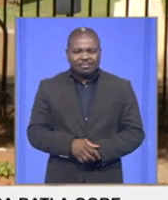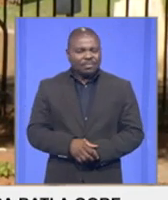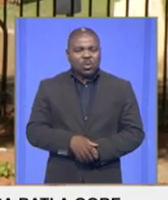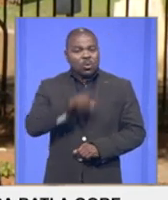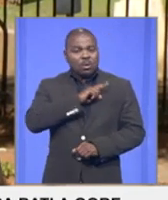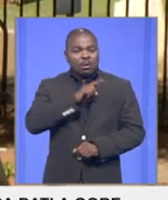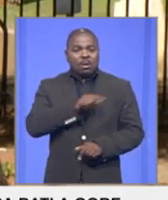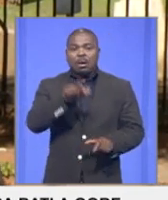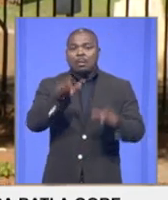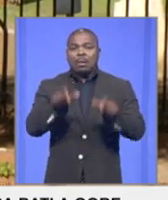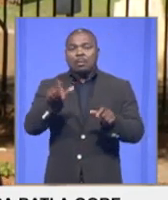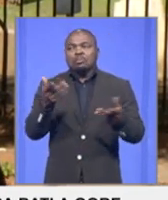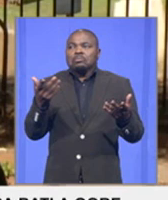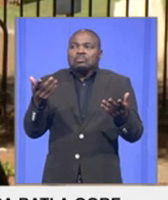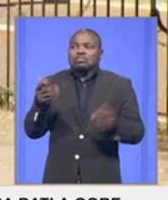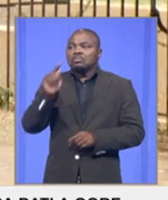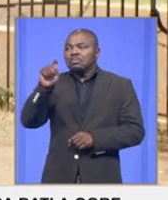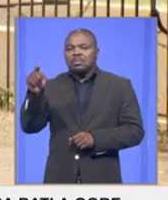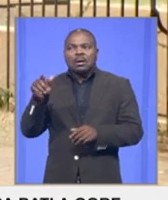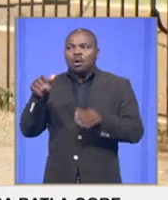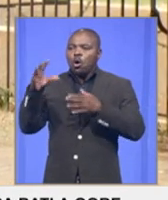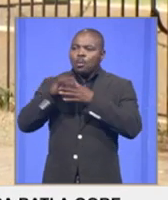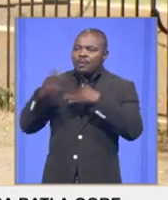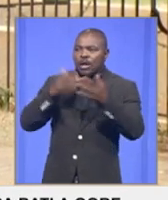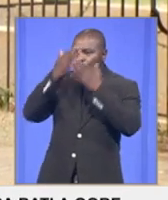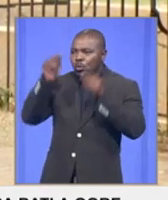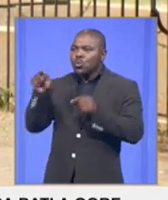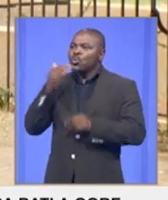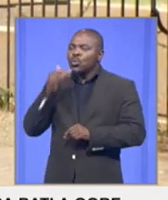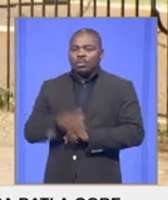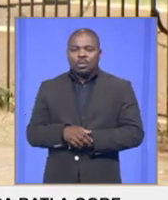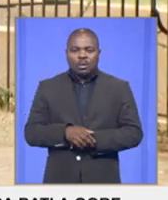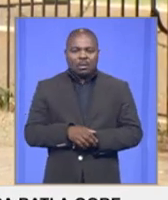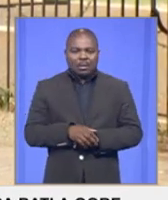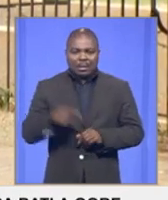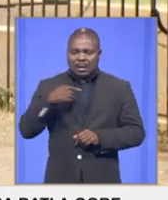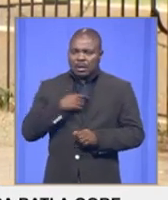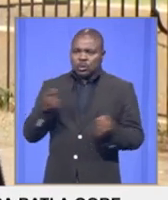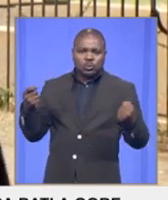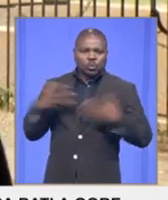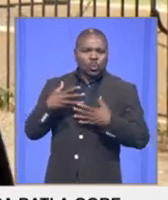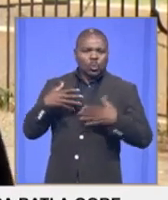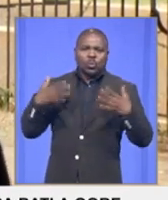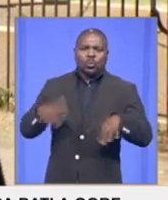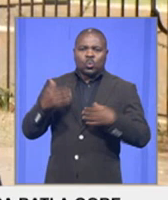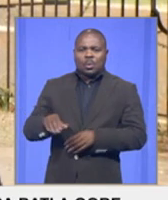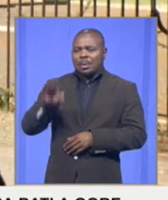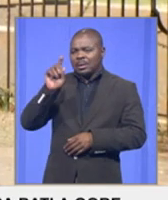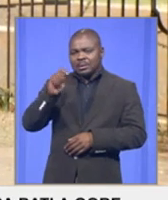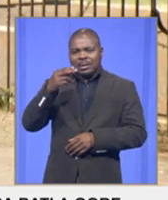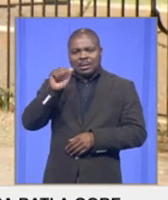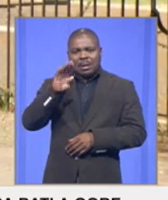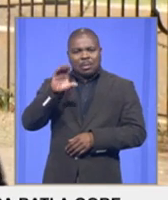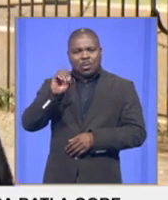tla fumana batho ba sa tseba haleng le ho mafetse. Utlwa ke tshwile haholo ke taba ena ya Thabo Bester hore na go re re